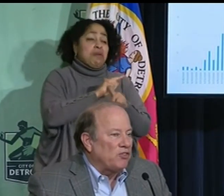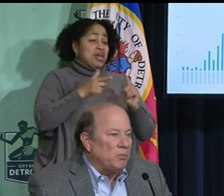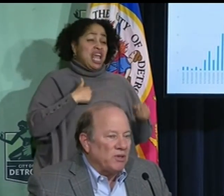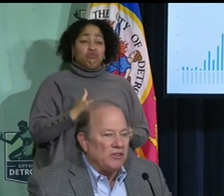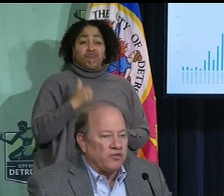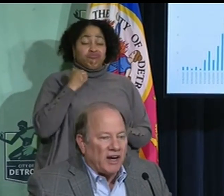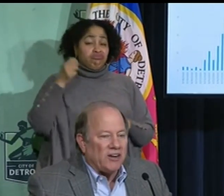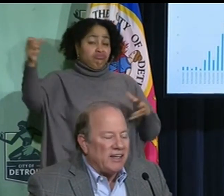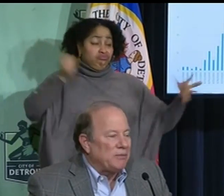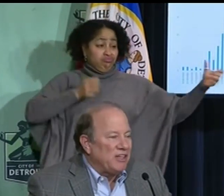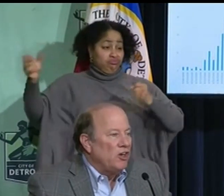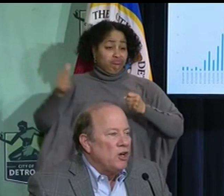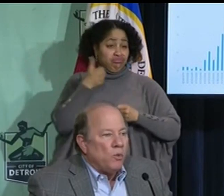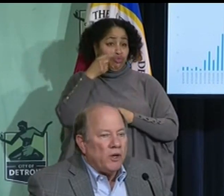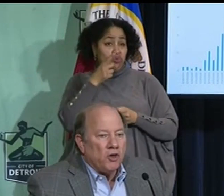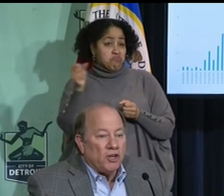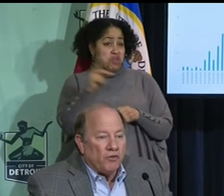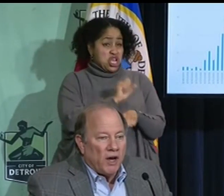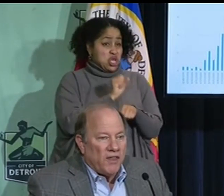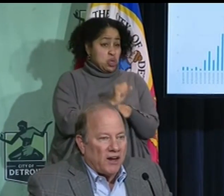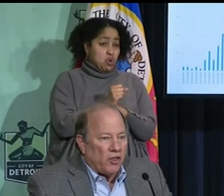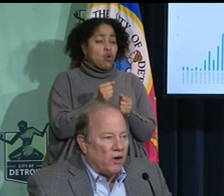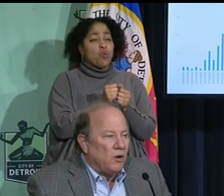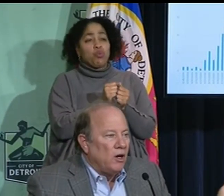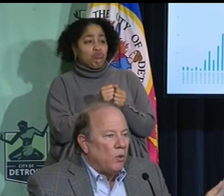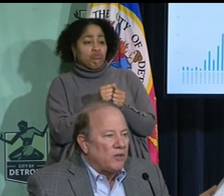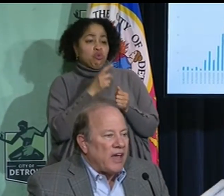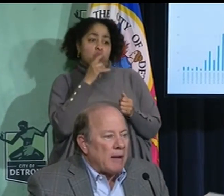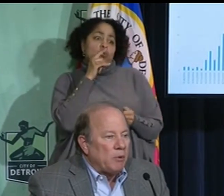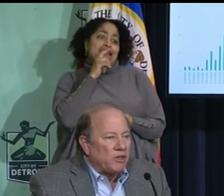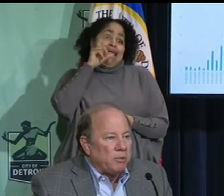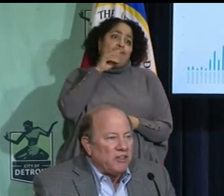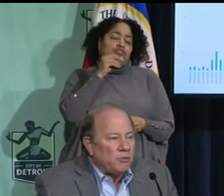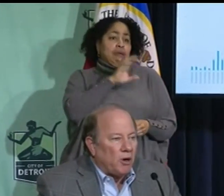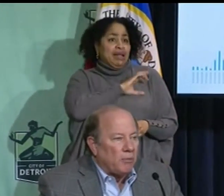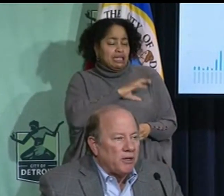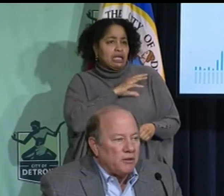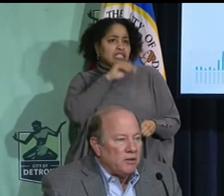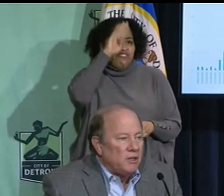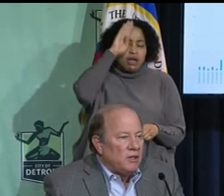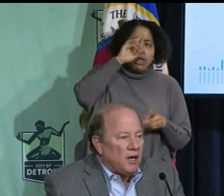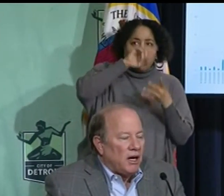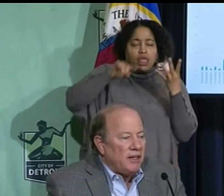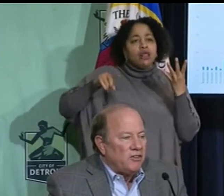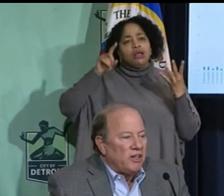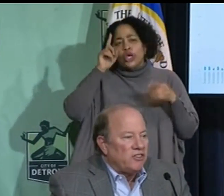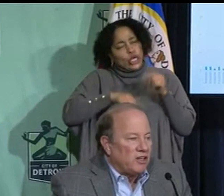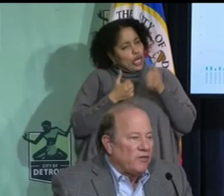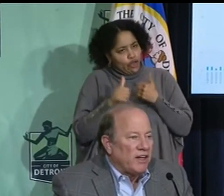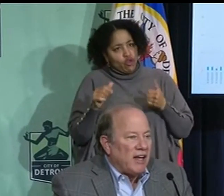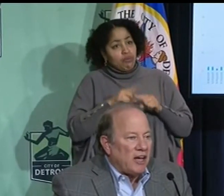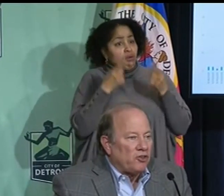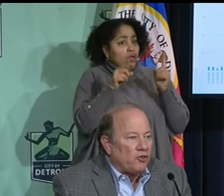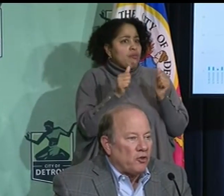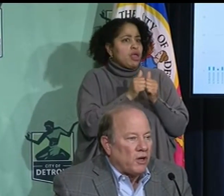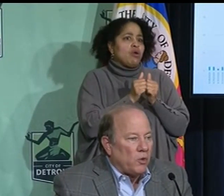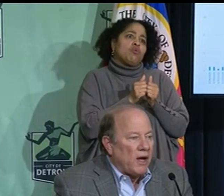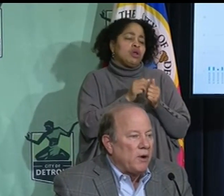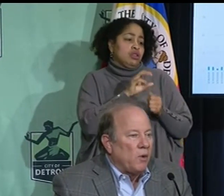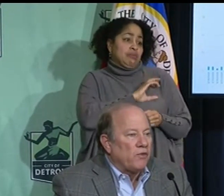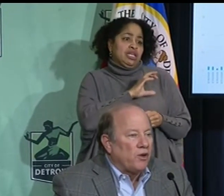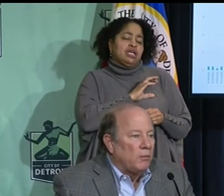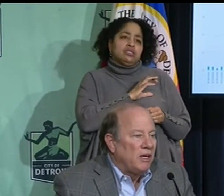didn't have to. Police, fire, EMTs, we couldn't avoid that. Although what's happened with the police department is a significant national